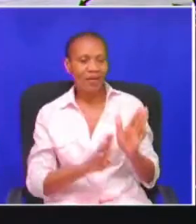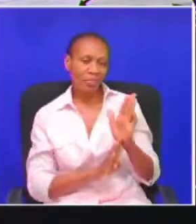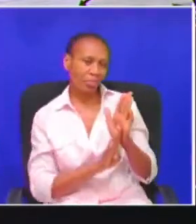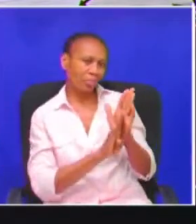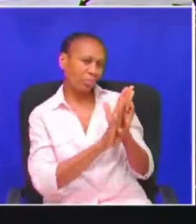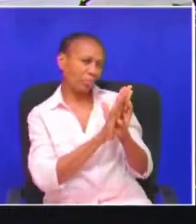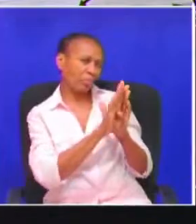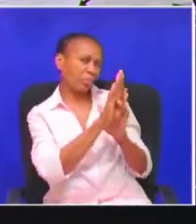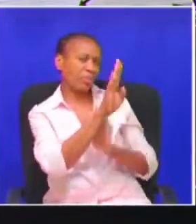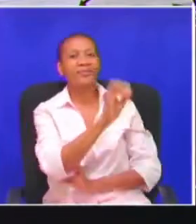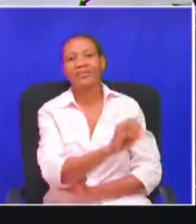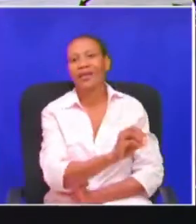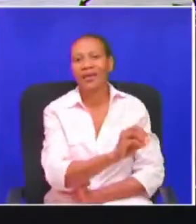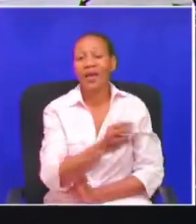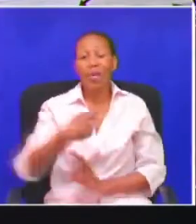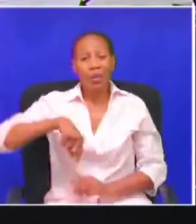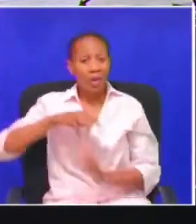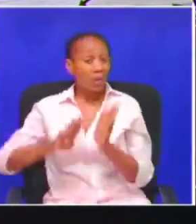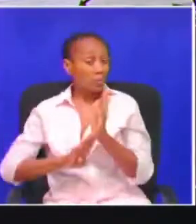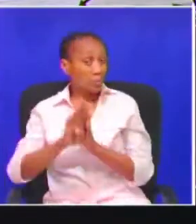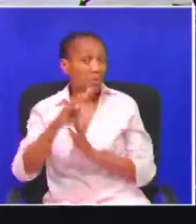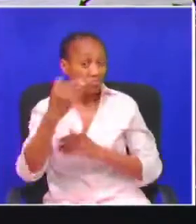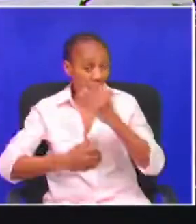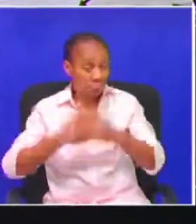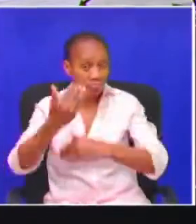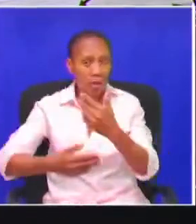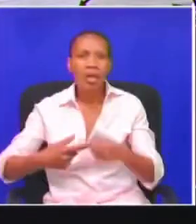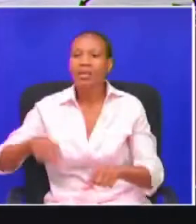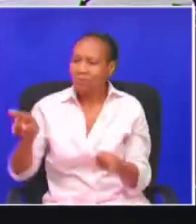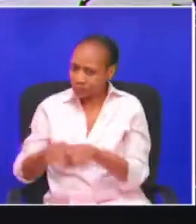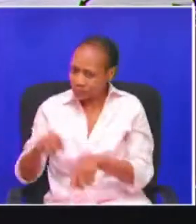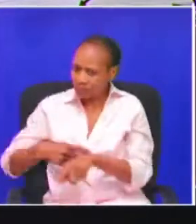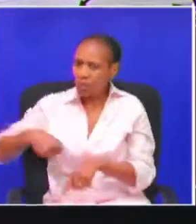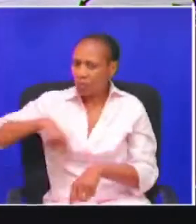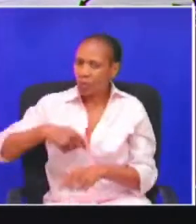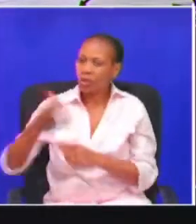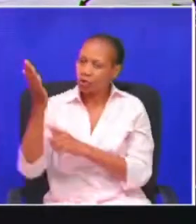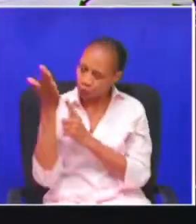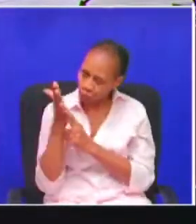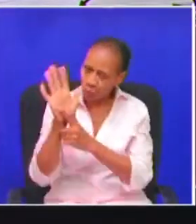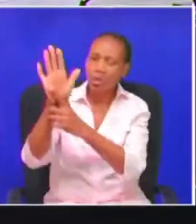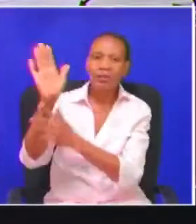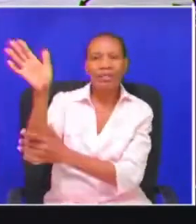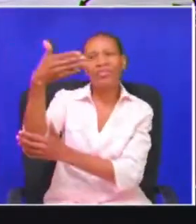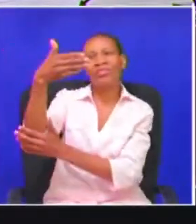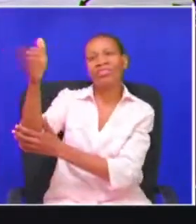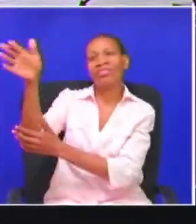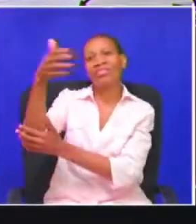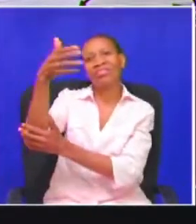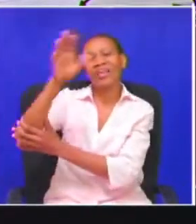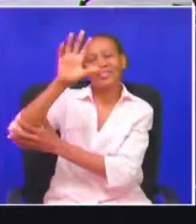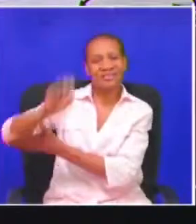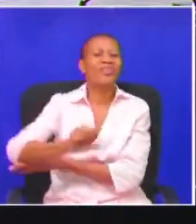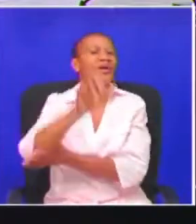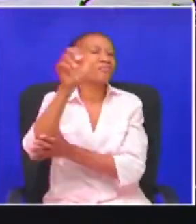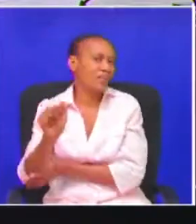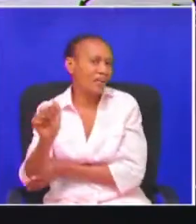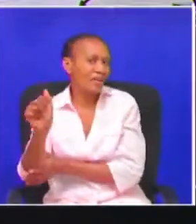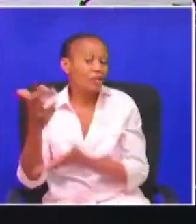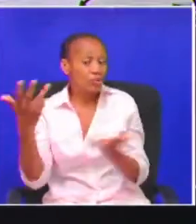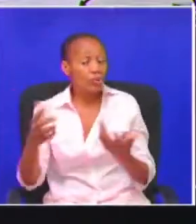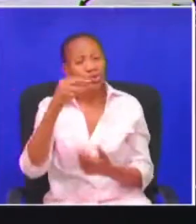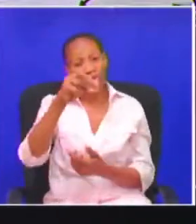And as we make progress, we continue to raise the South African flag. And through the G20